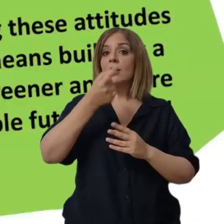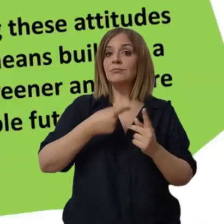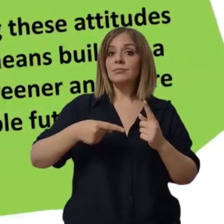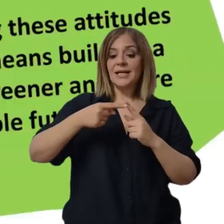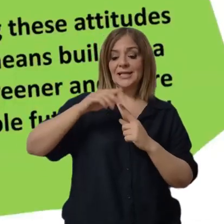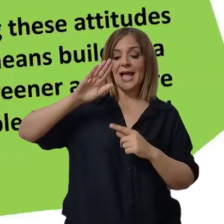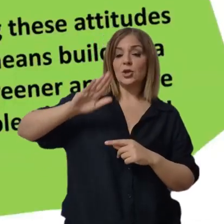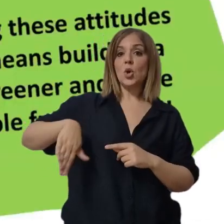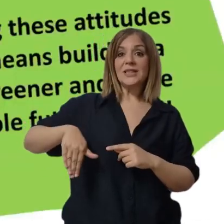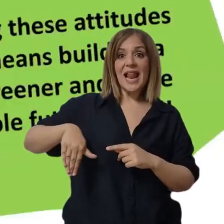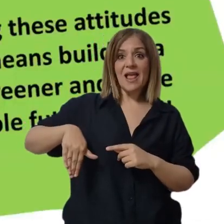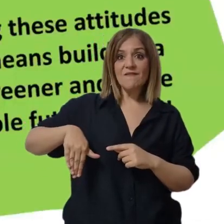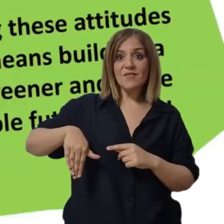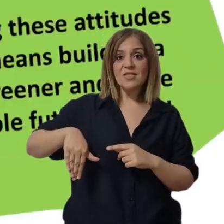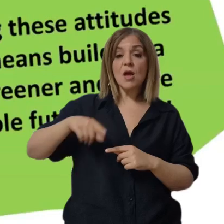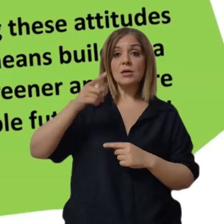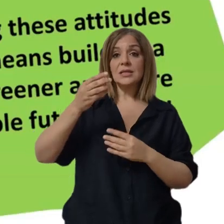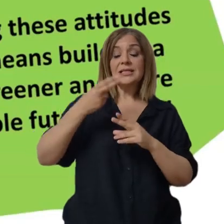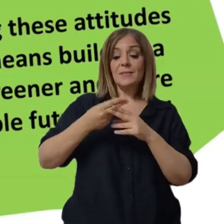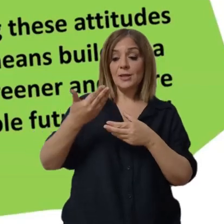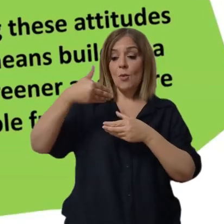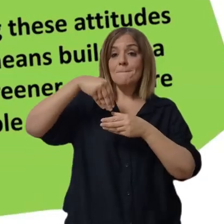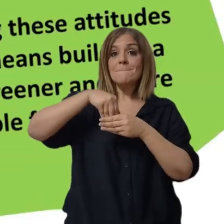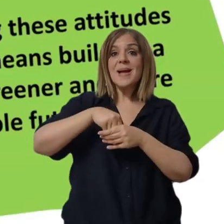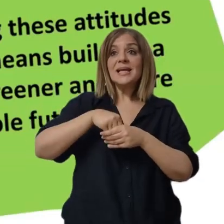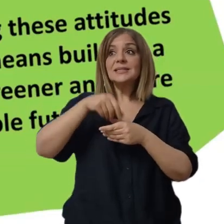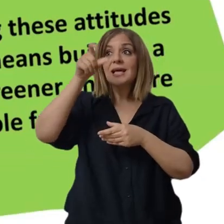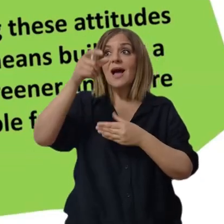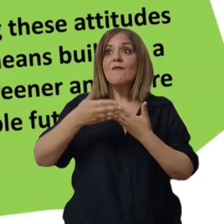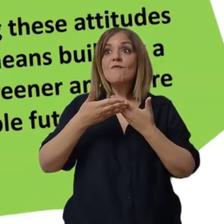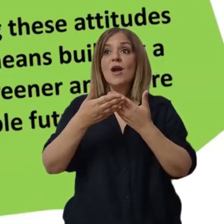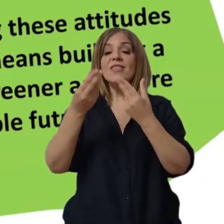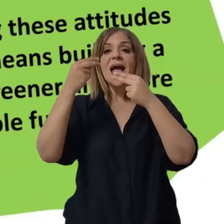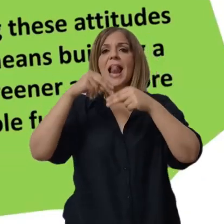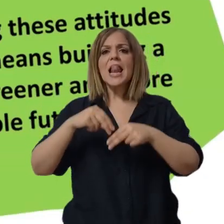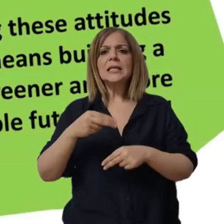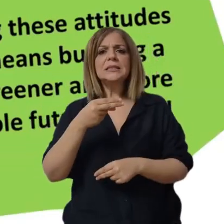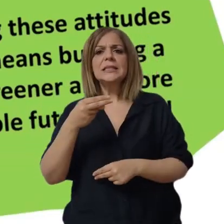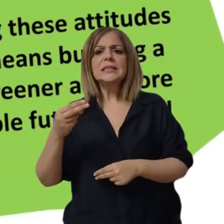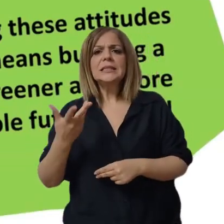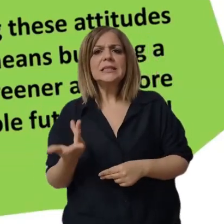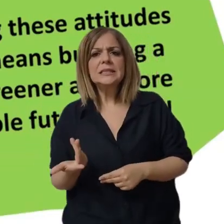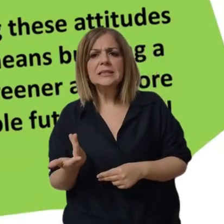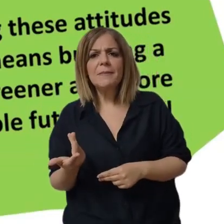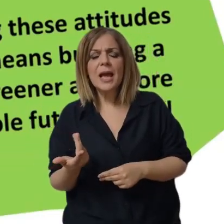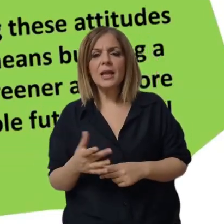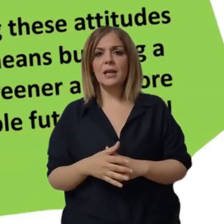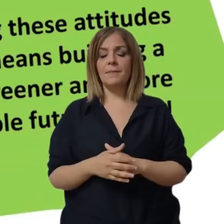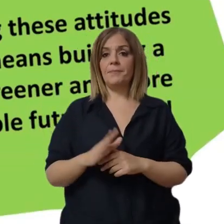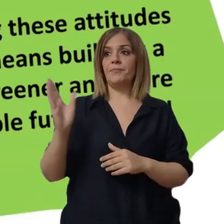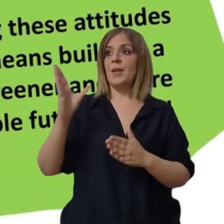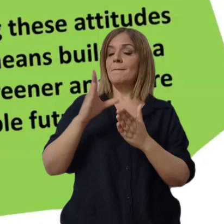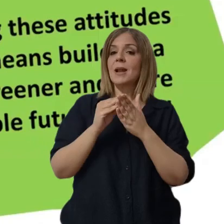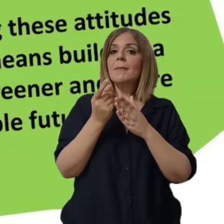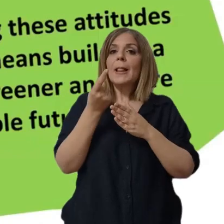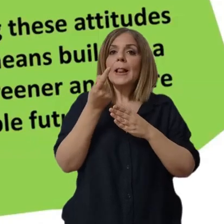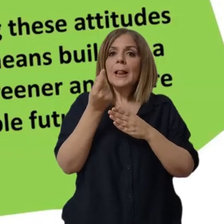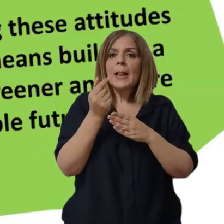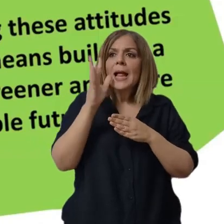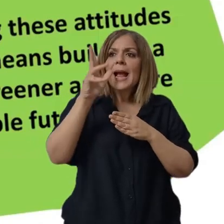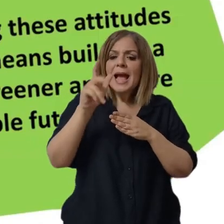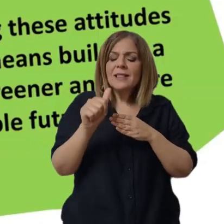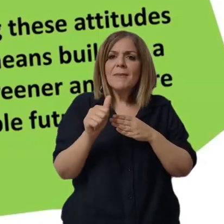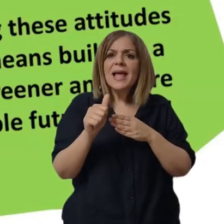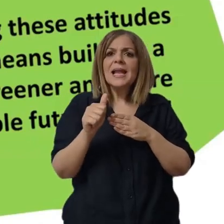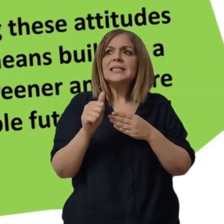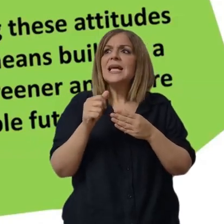last one. So, be part of the solution means that even if we make small daily